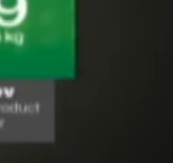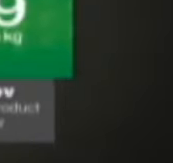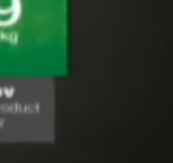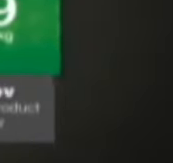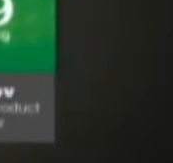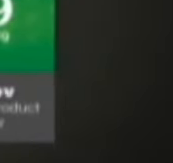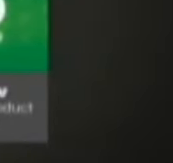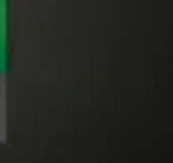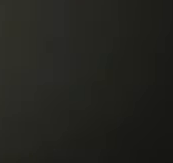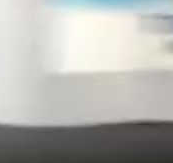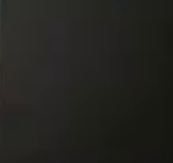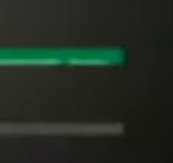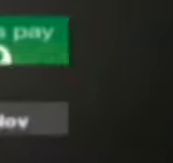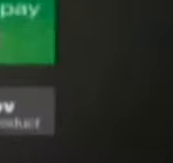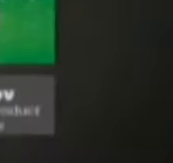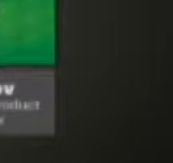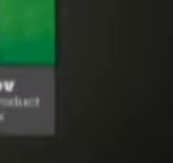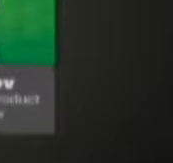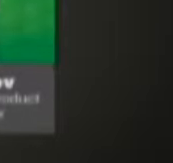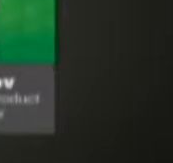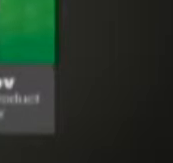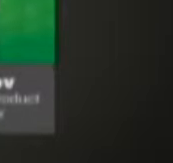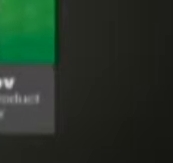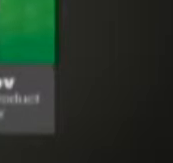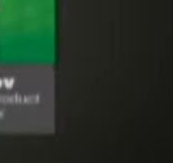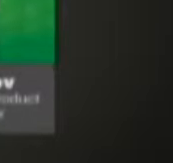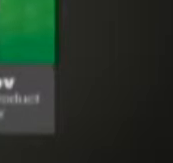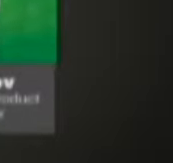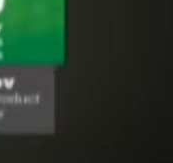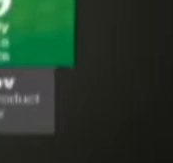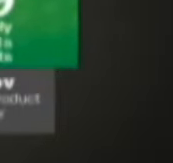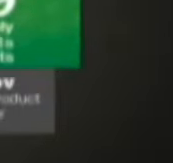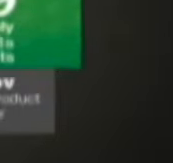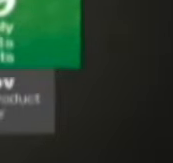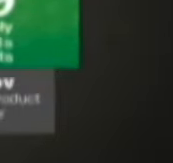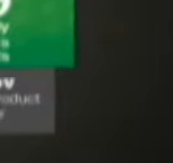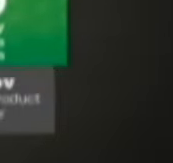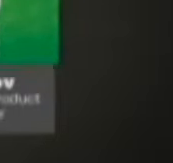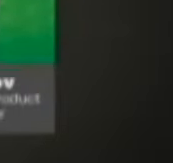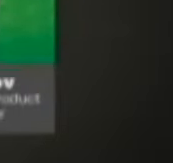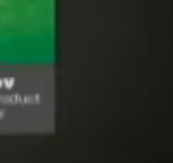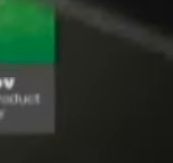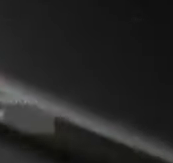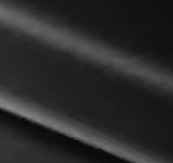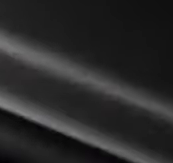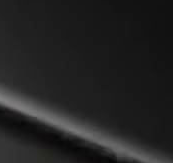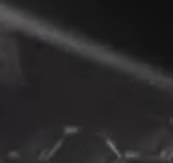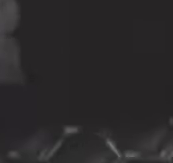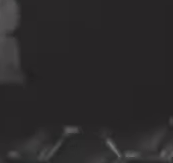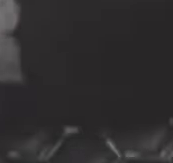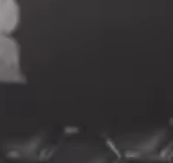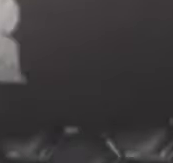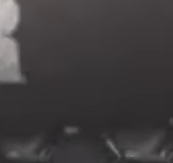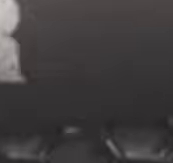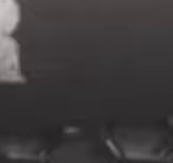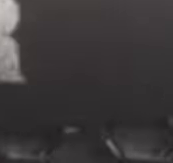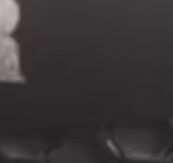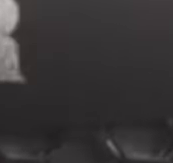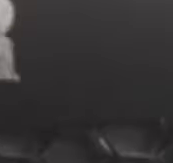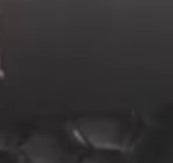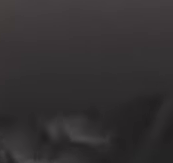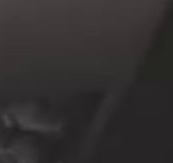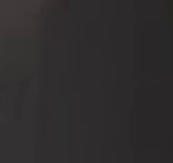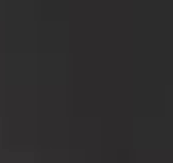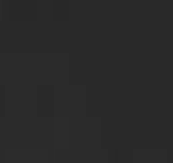only $119.99 and Spar 2-ply toilet rolls, 18s, for just $64.99. 25 to